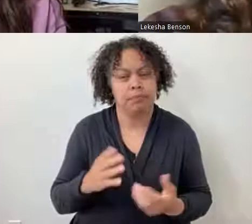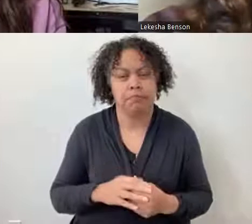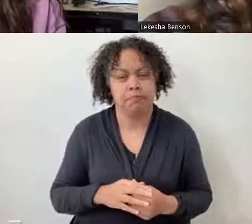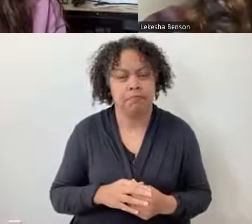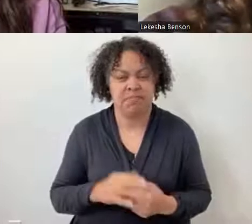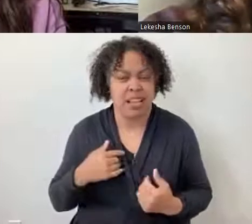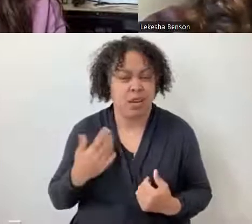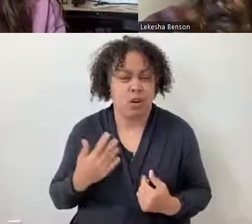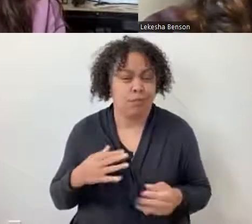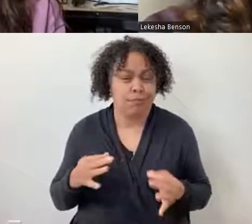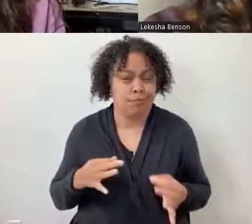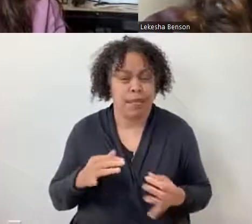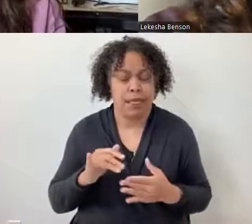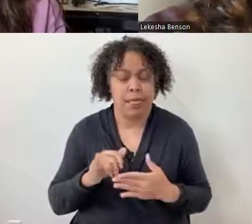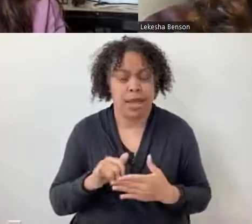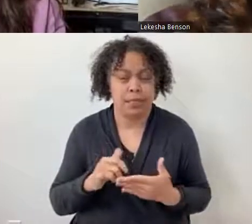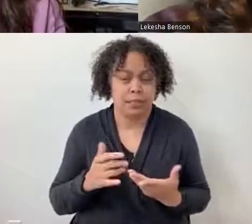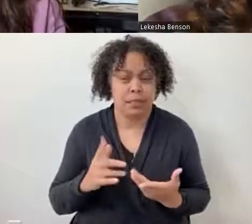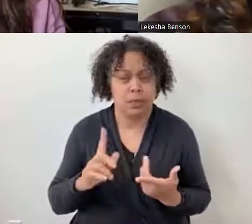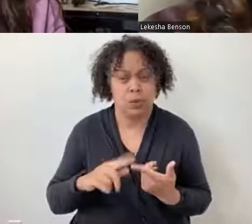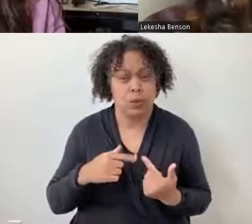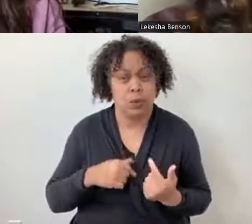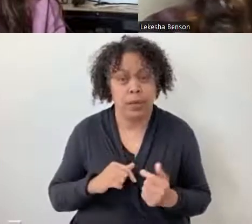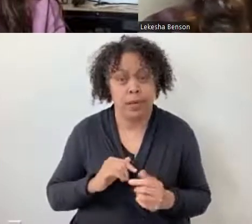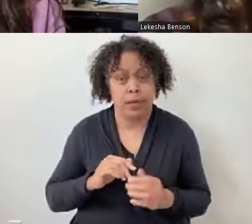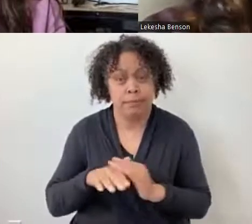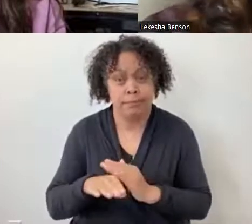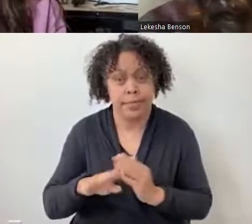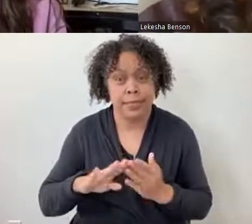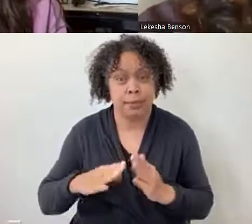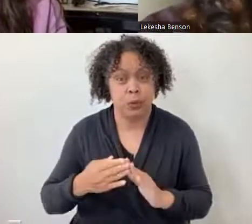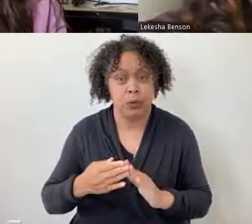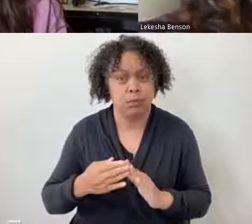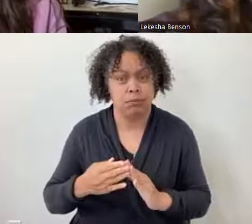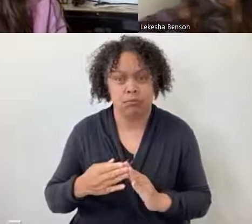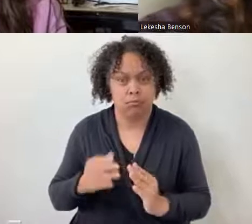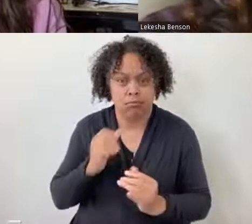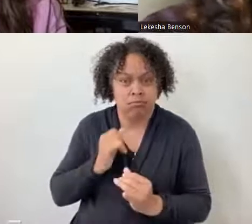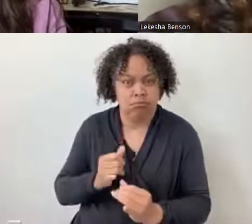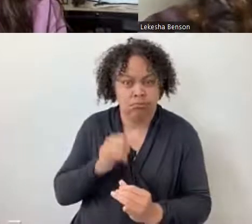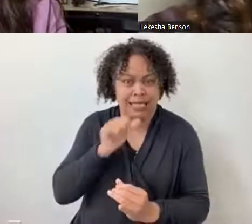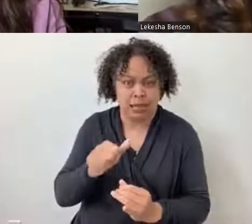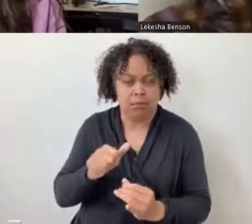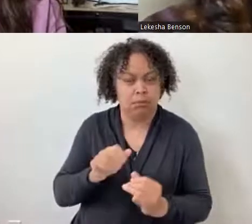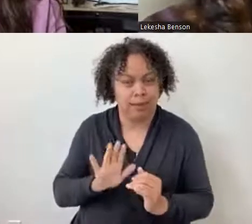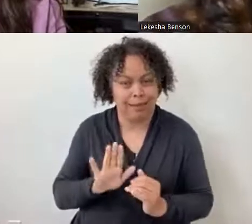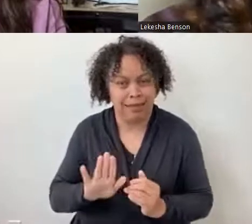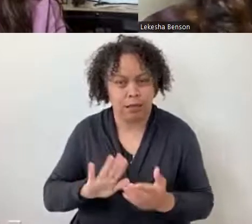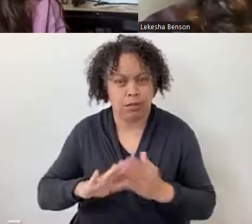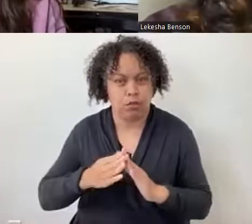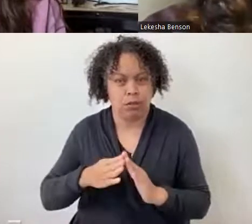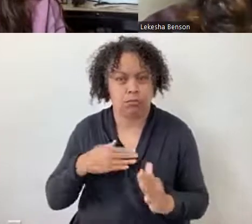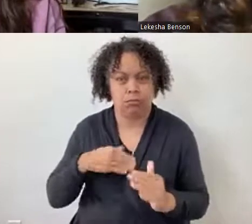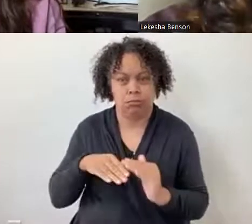already said was that, I think that when we come into communities that are not our own, we need to come in and understand that those communities